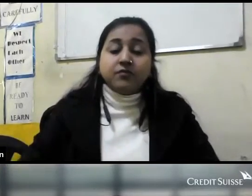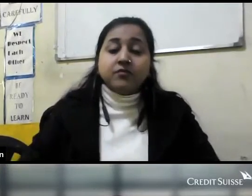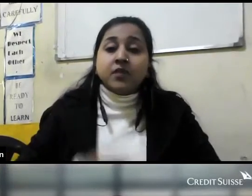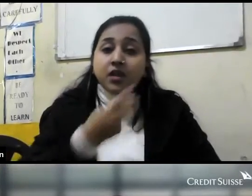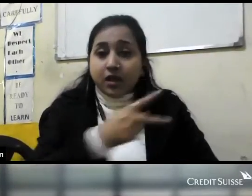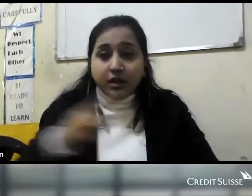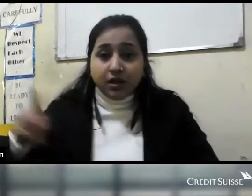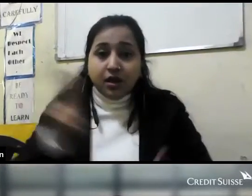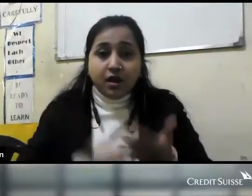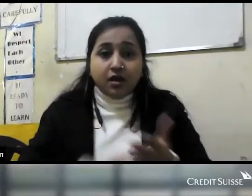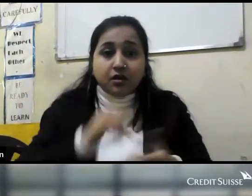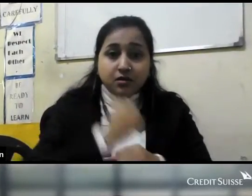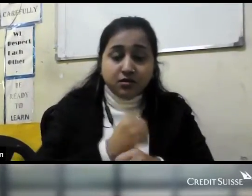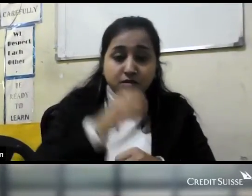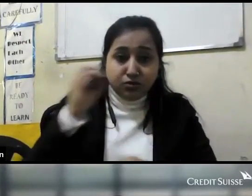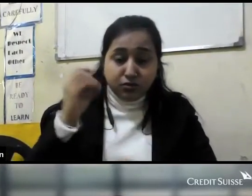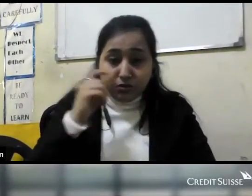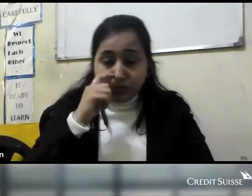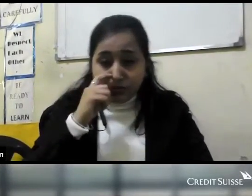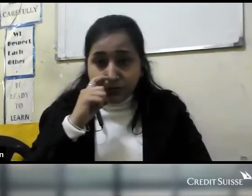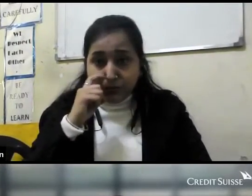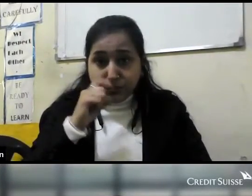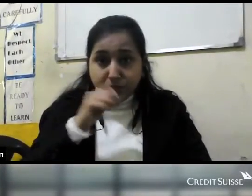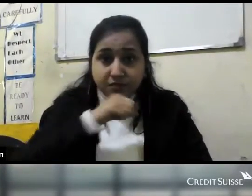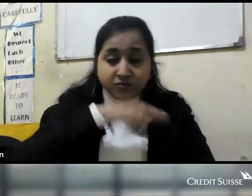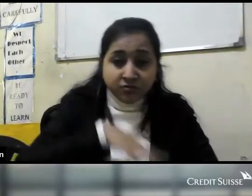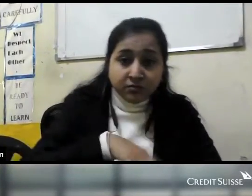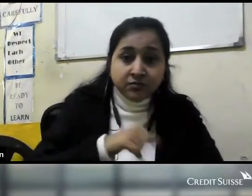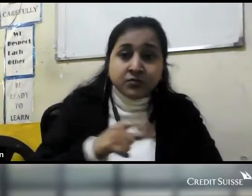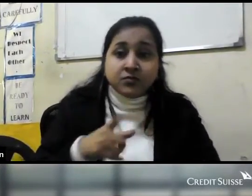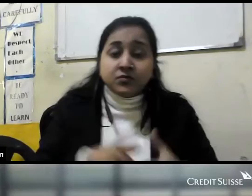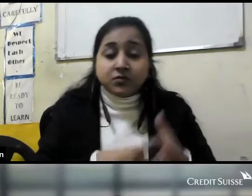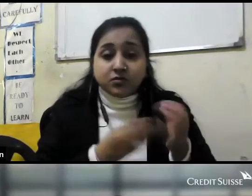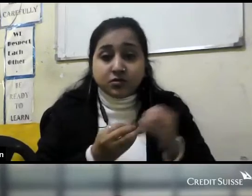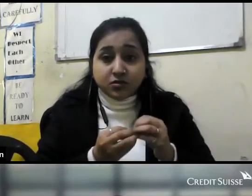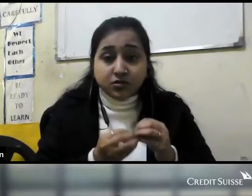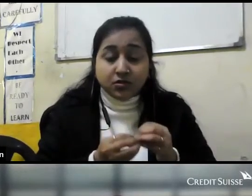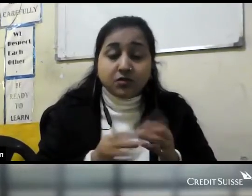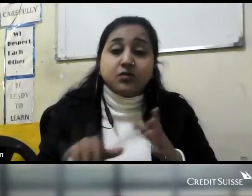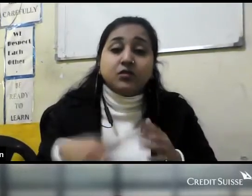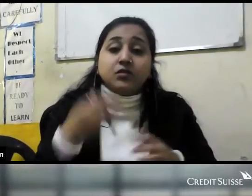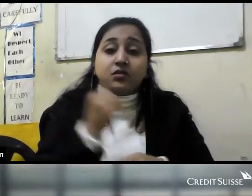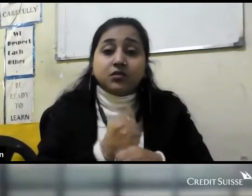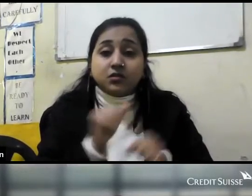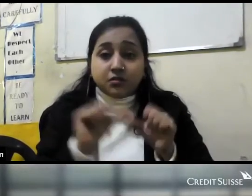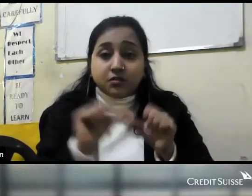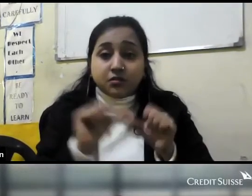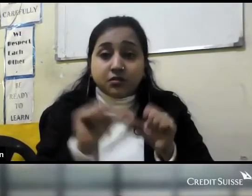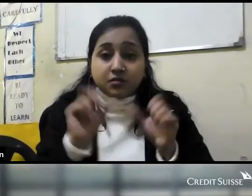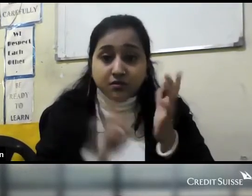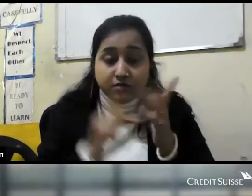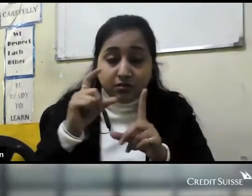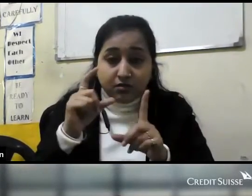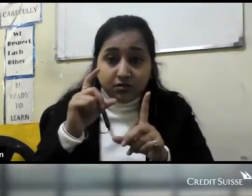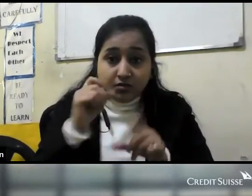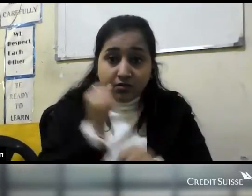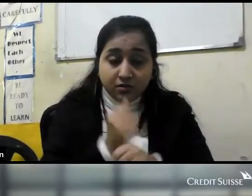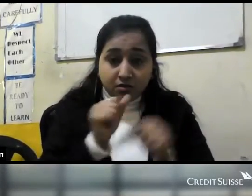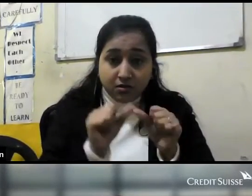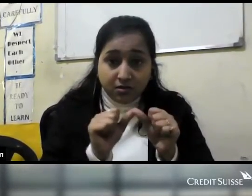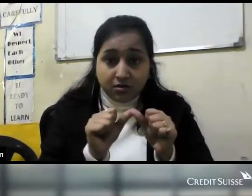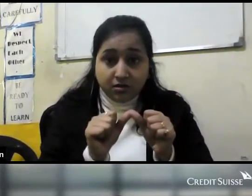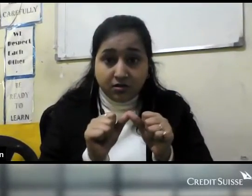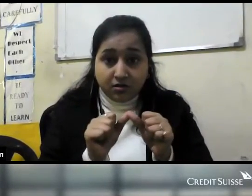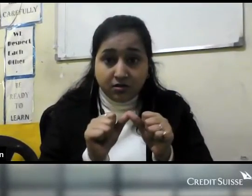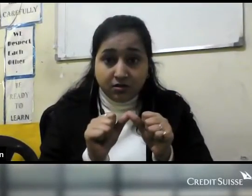partner: Youth for Jobs, Deeds, Ganga Trust Foundation, a sort of a